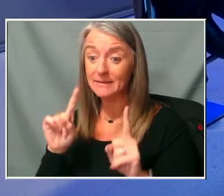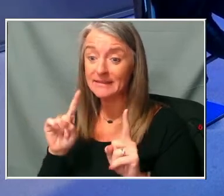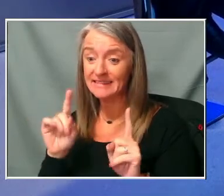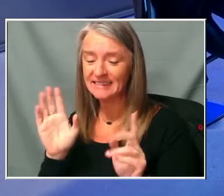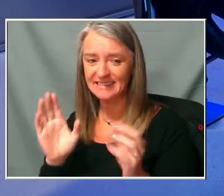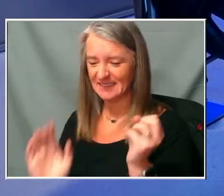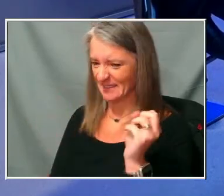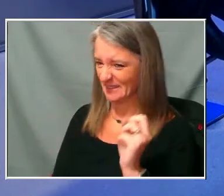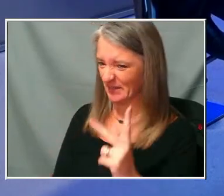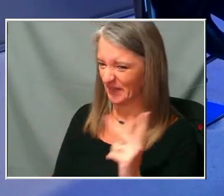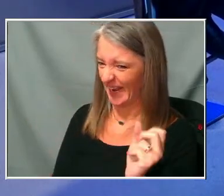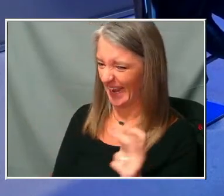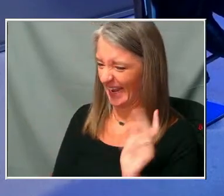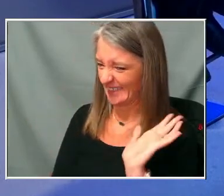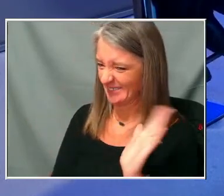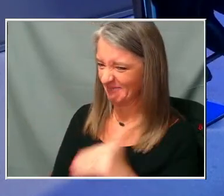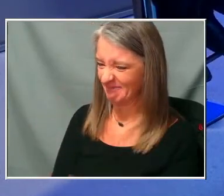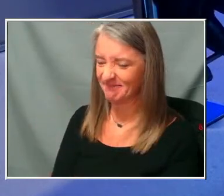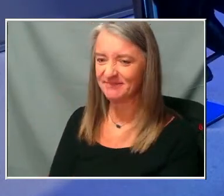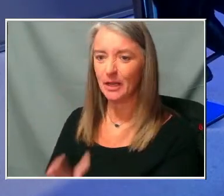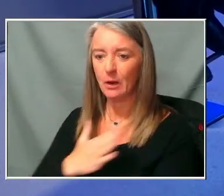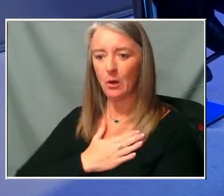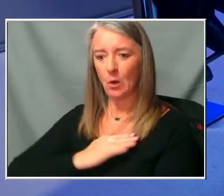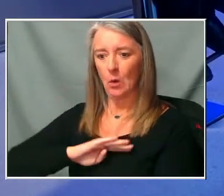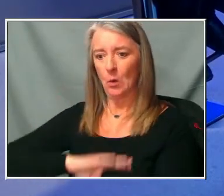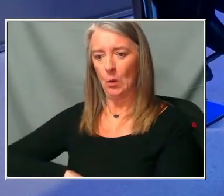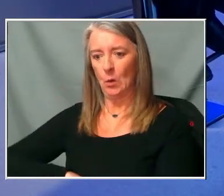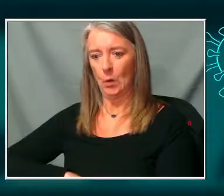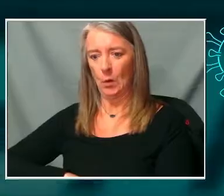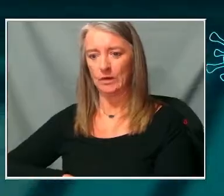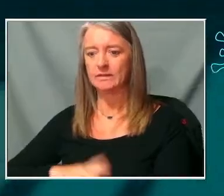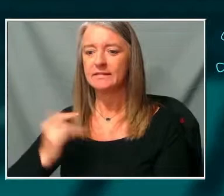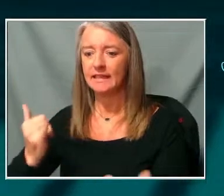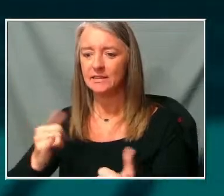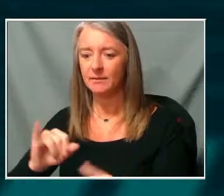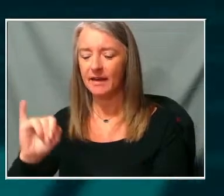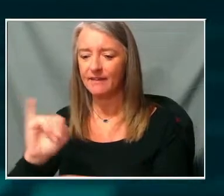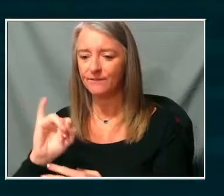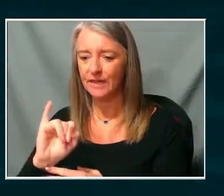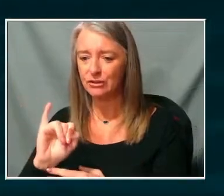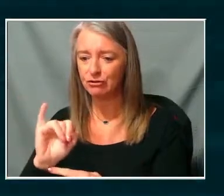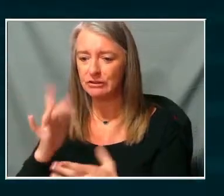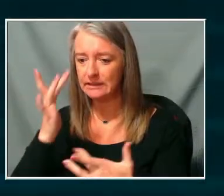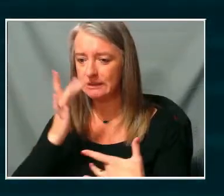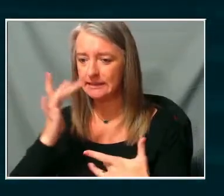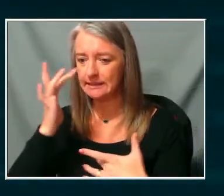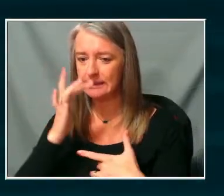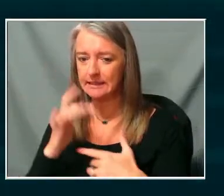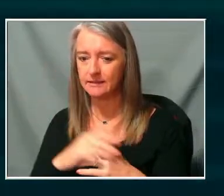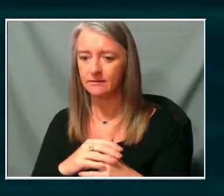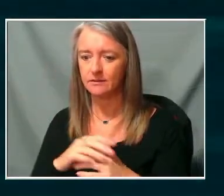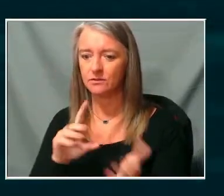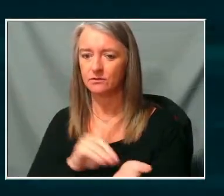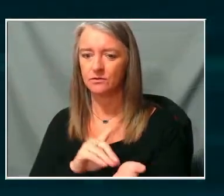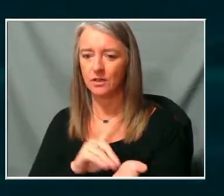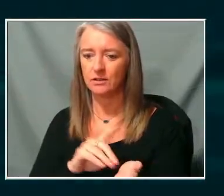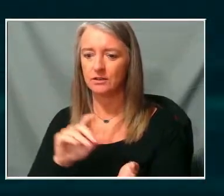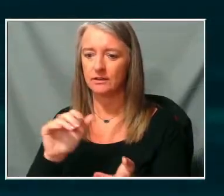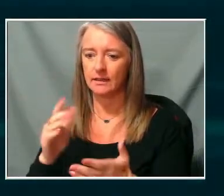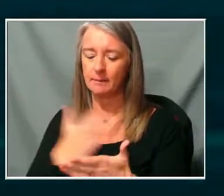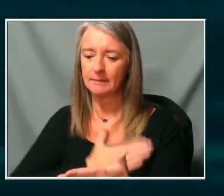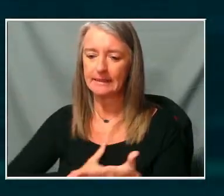Okay, thank you. You. Okay, let's turn to infectious disease physician Dr. Wissam El-Attorney. Dr. El-Attorney, get me out of this mess. Please help